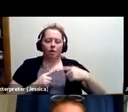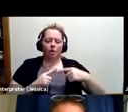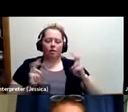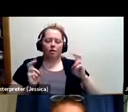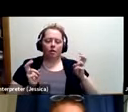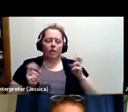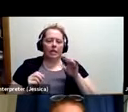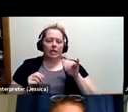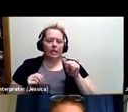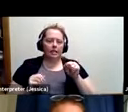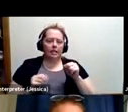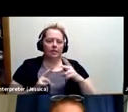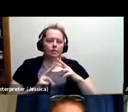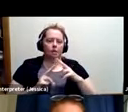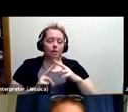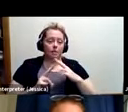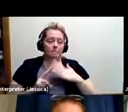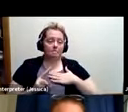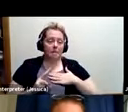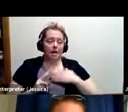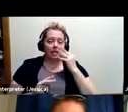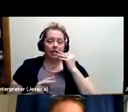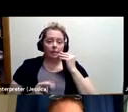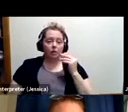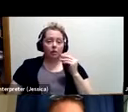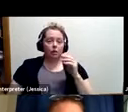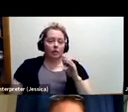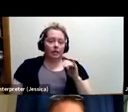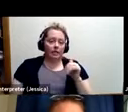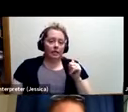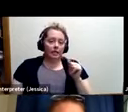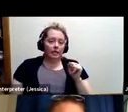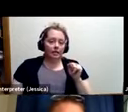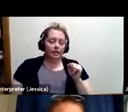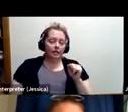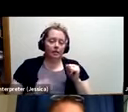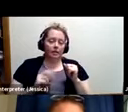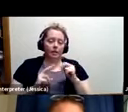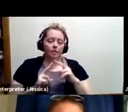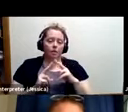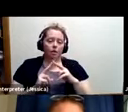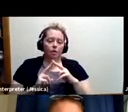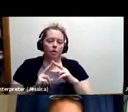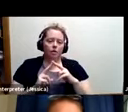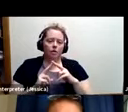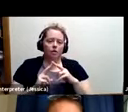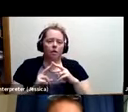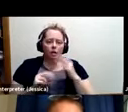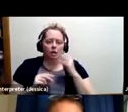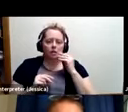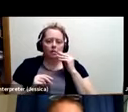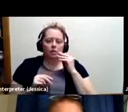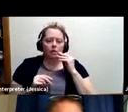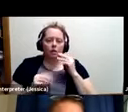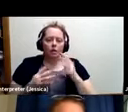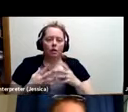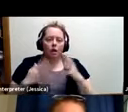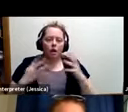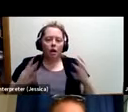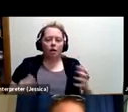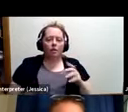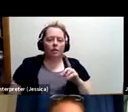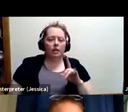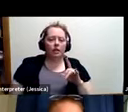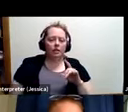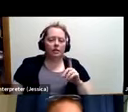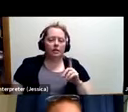my experience with having cis partners has been a lot of defensiveness. If I see Gonzalo,